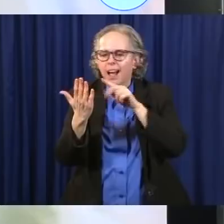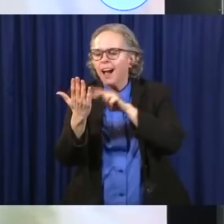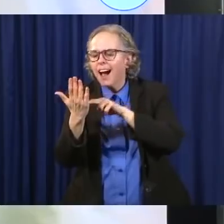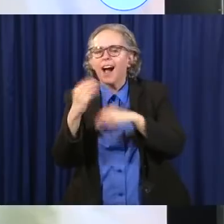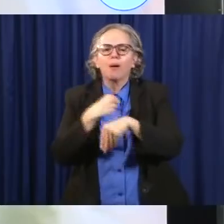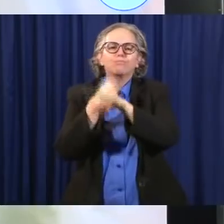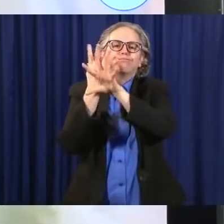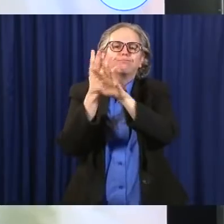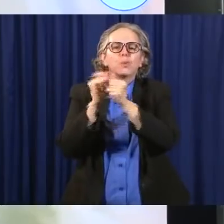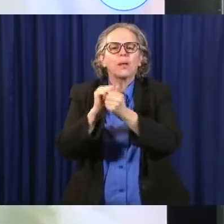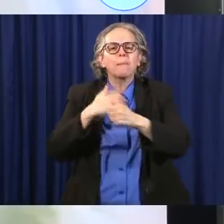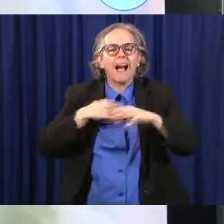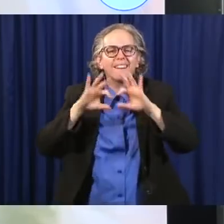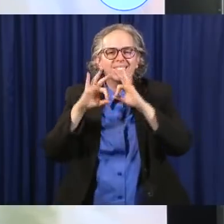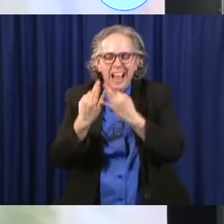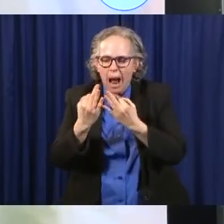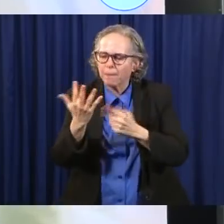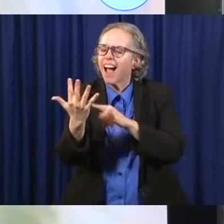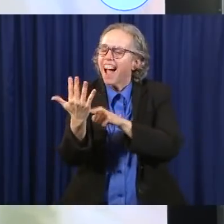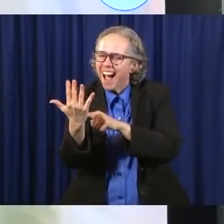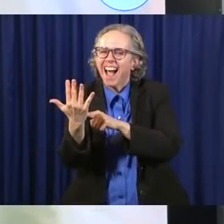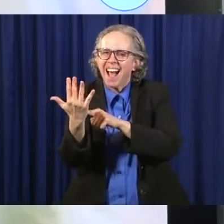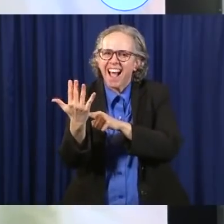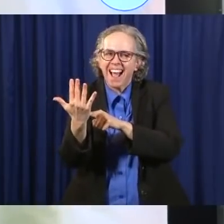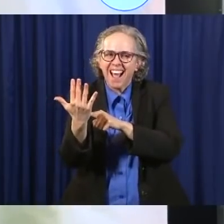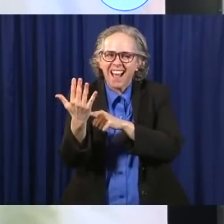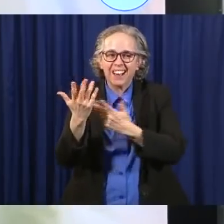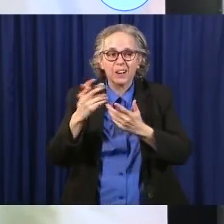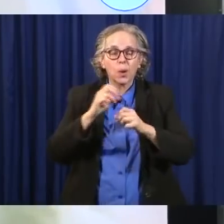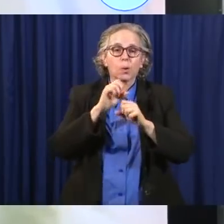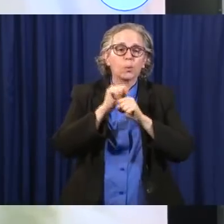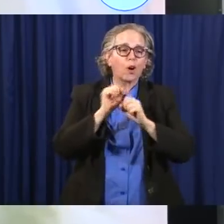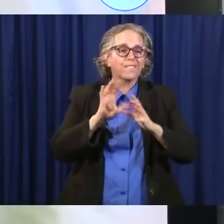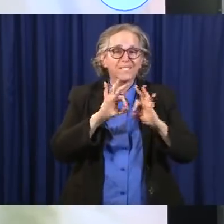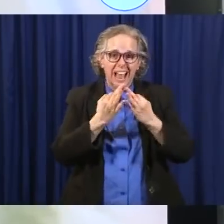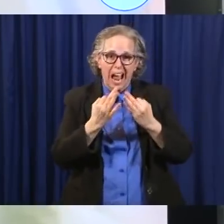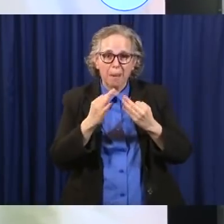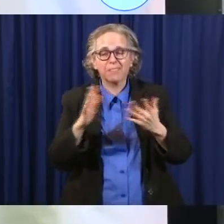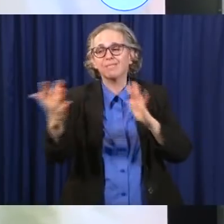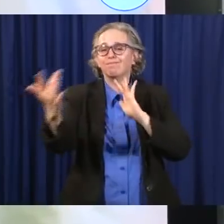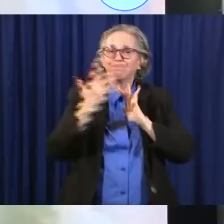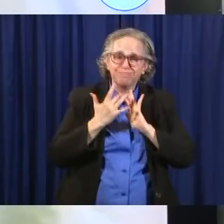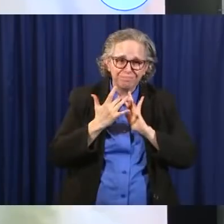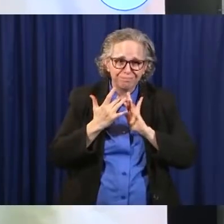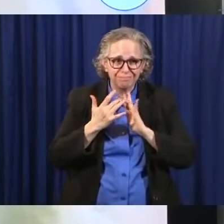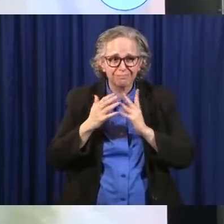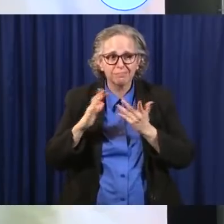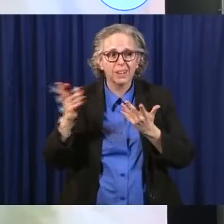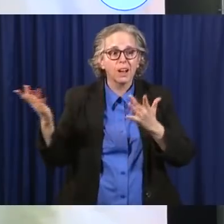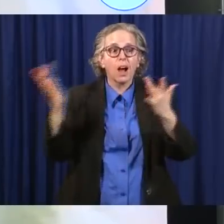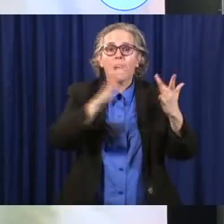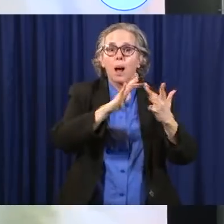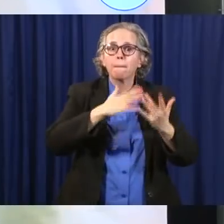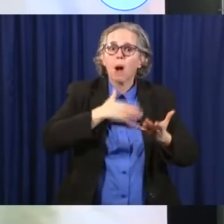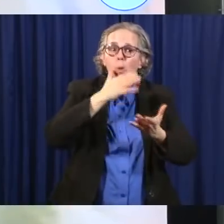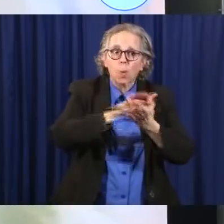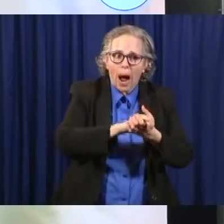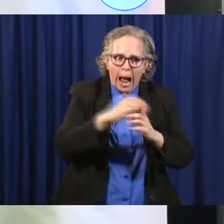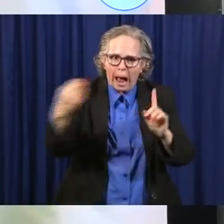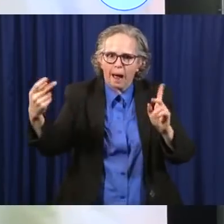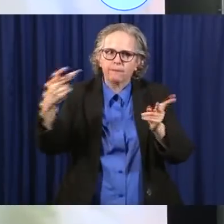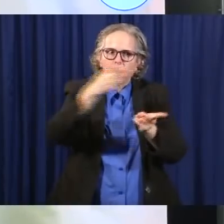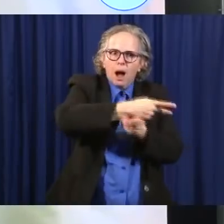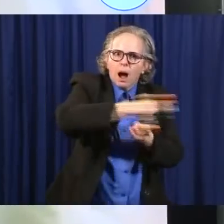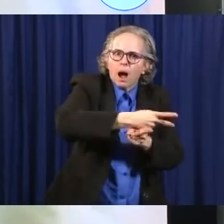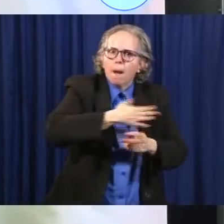to each other. And my work family also reached out to my wife, constantly making sure that she didn't need anything at